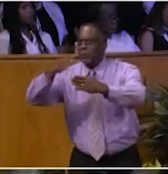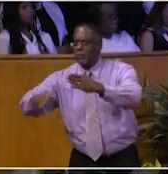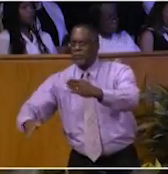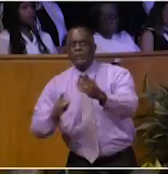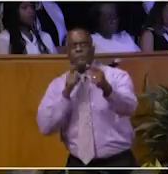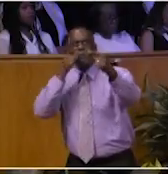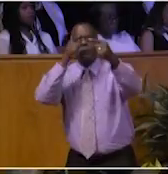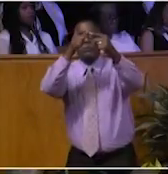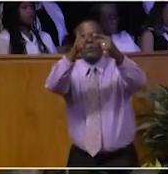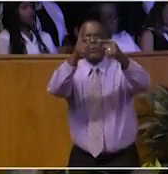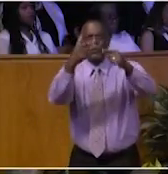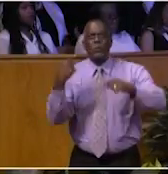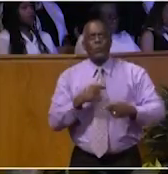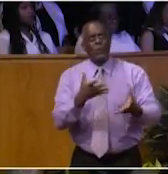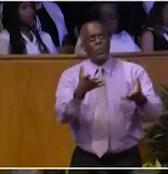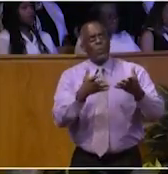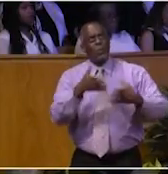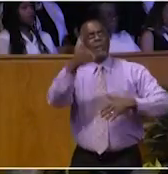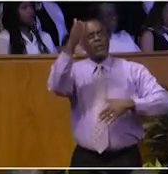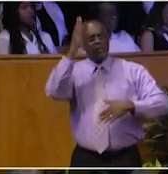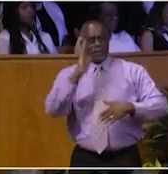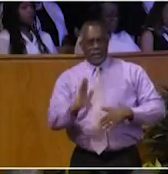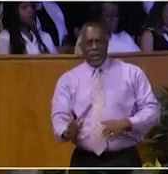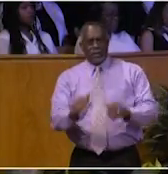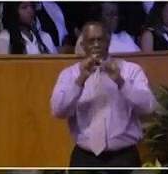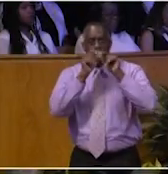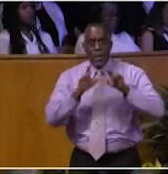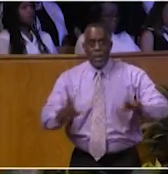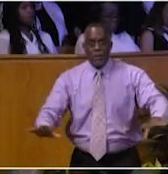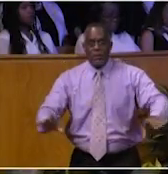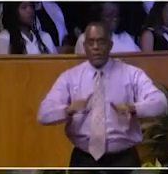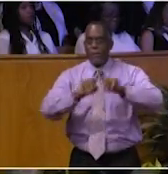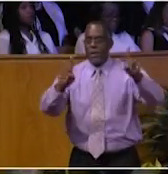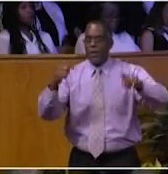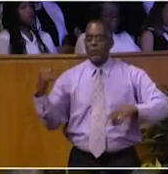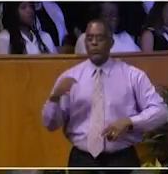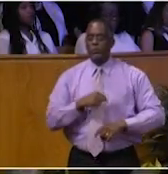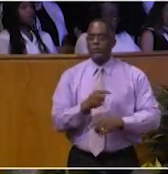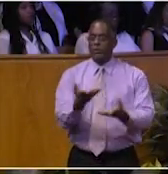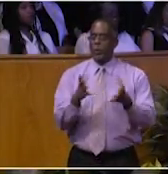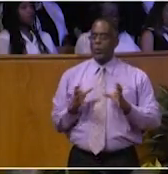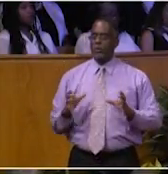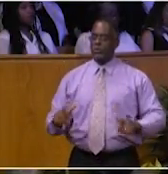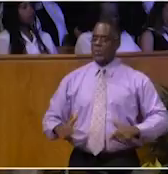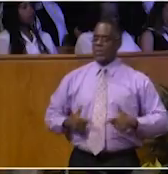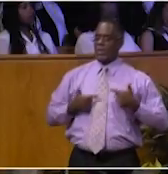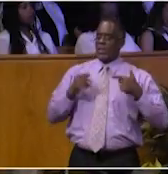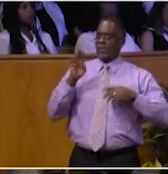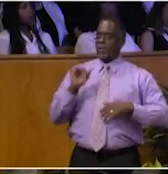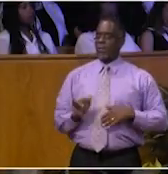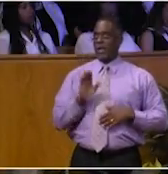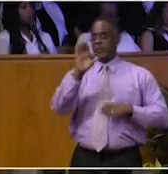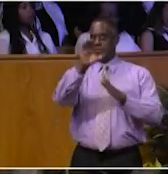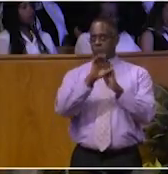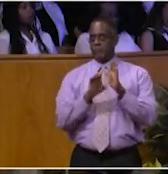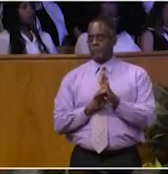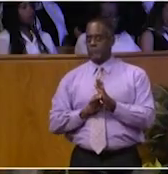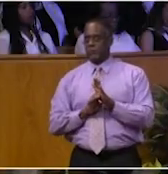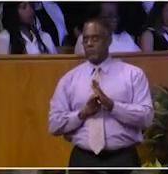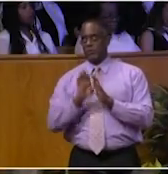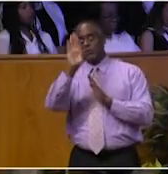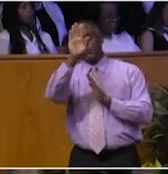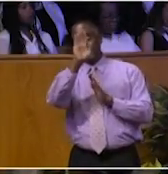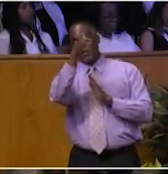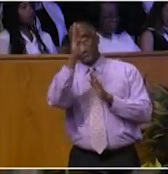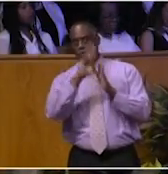to have God's resources, but we don't want to live by His timing. We forget that the work that God is